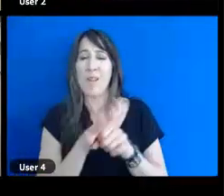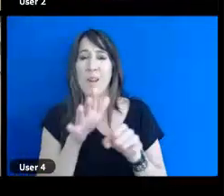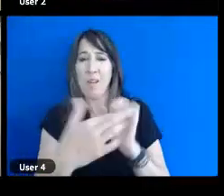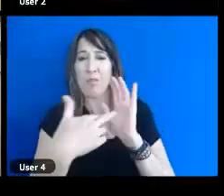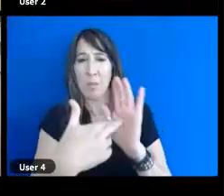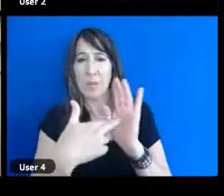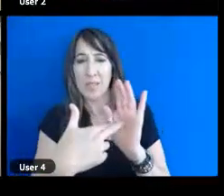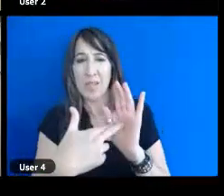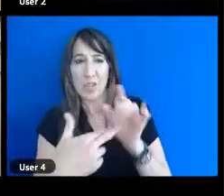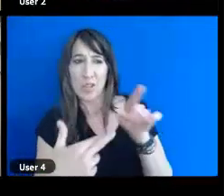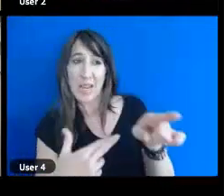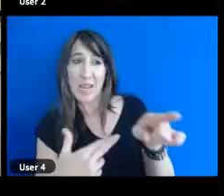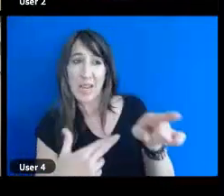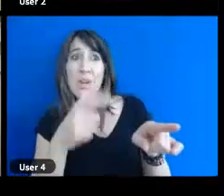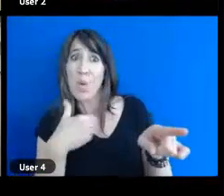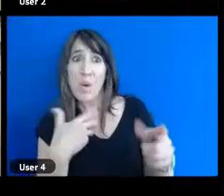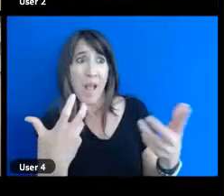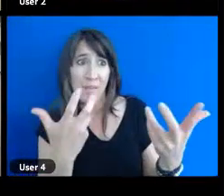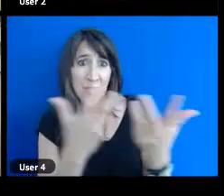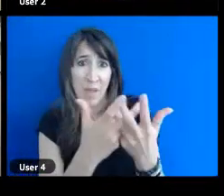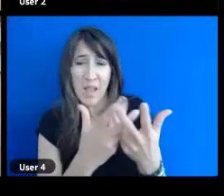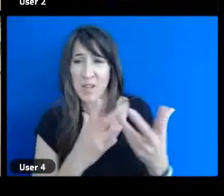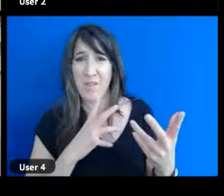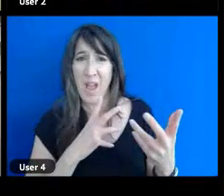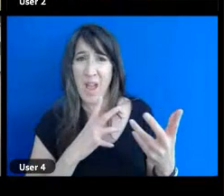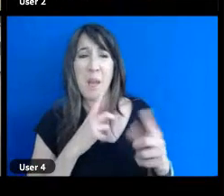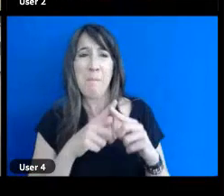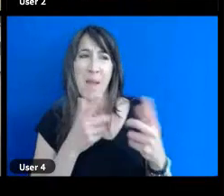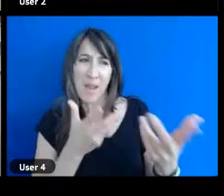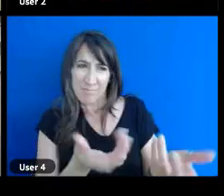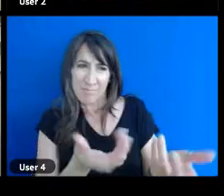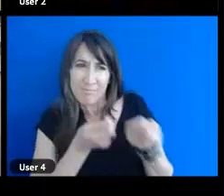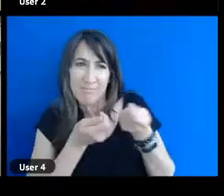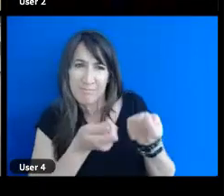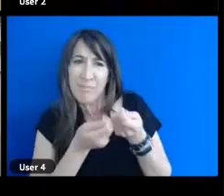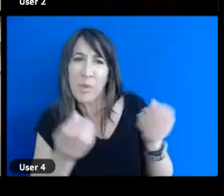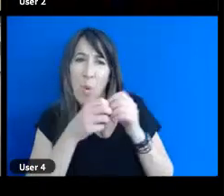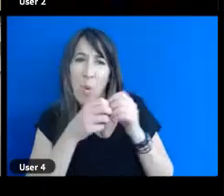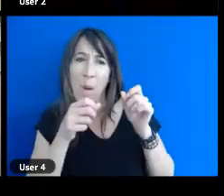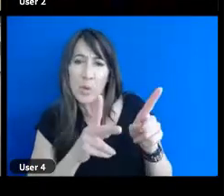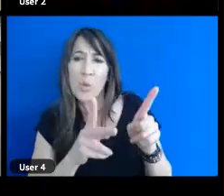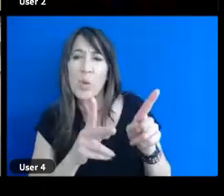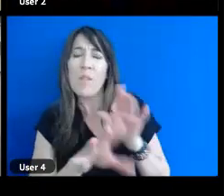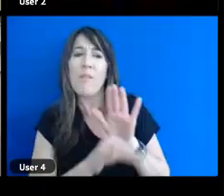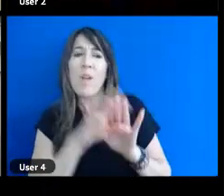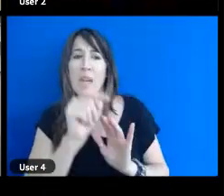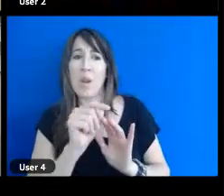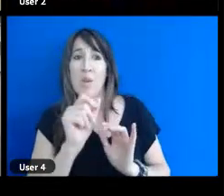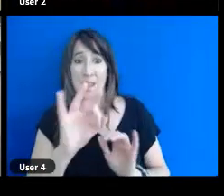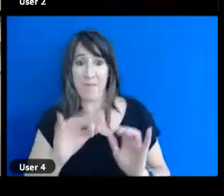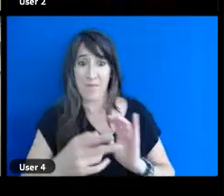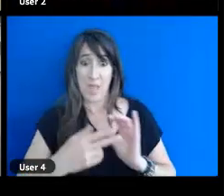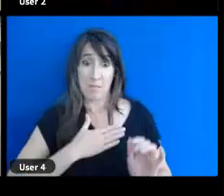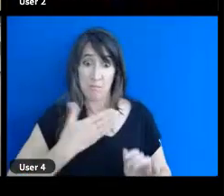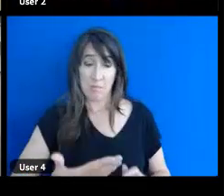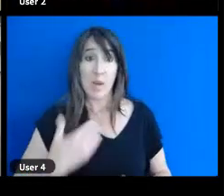for people who are traditionally underrepresented. Again, if they don't have the skills or the person is not a good match, they can then be screened